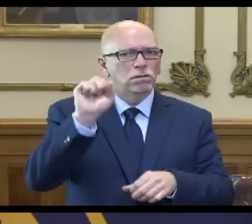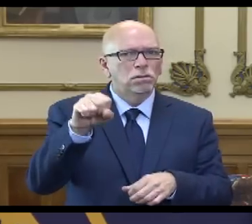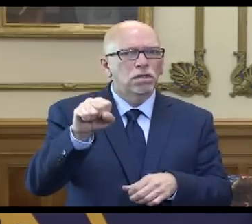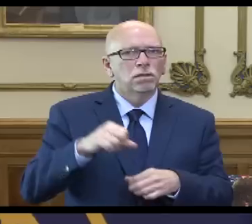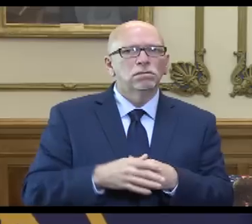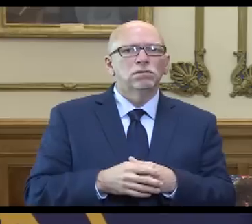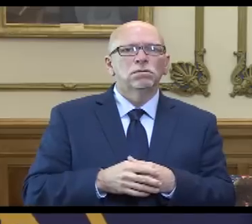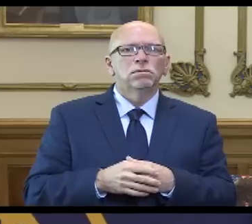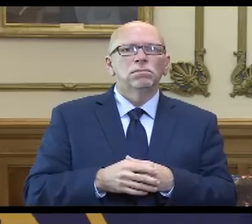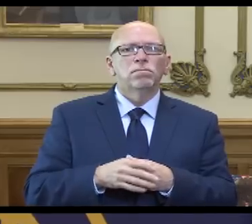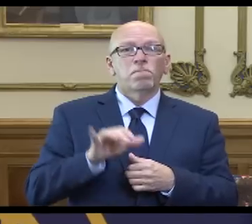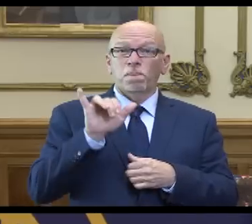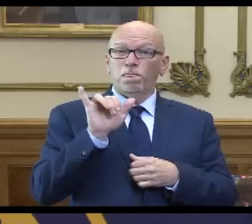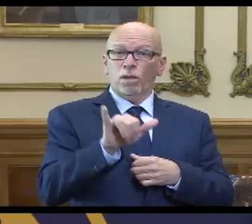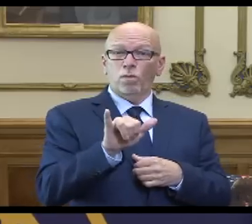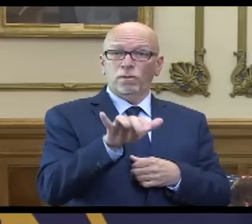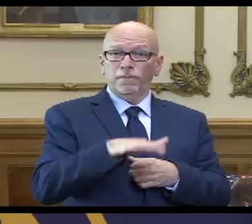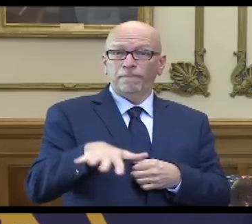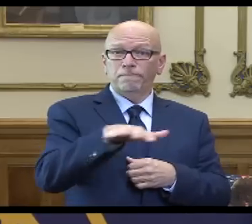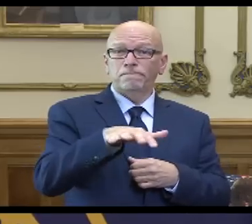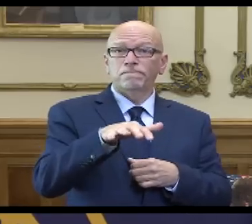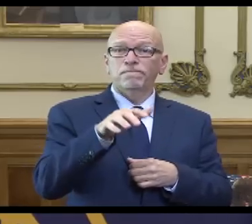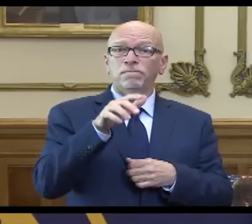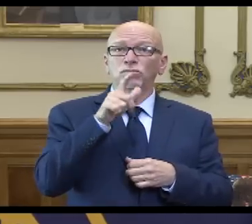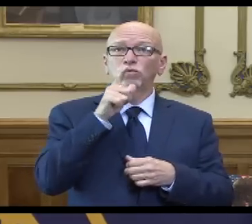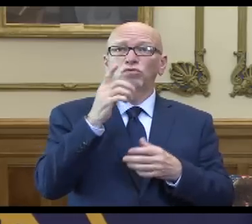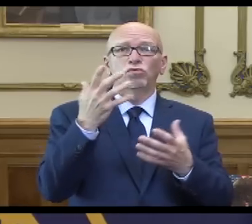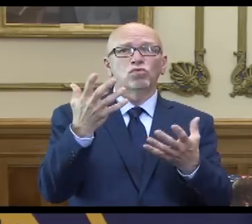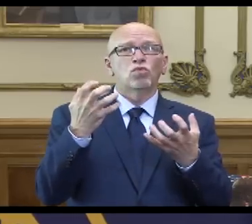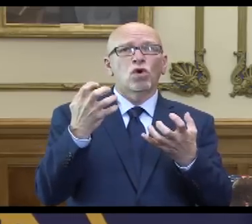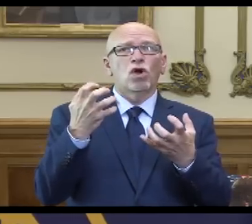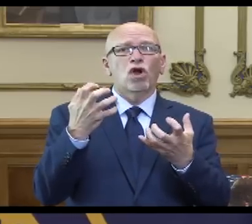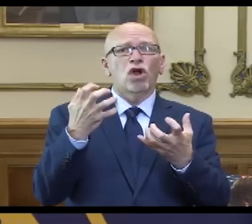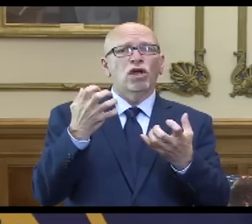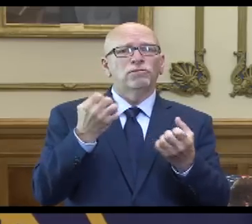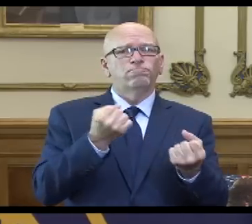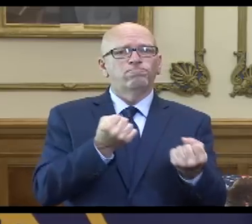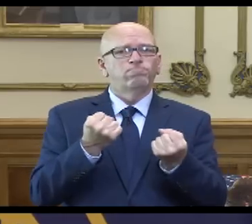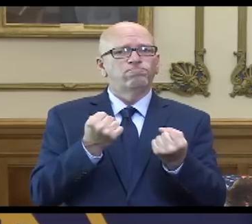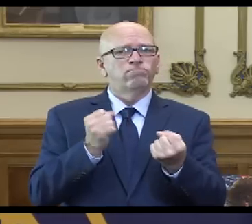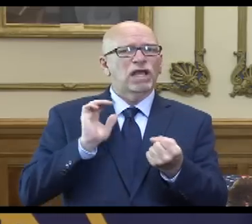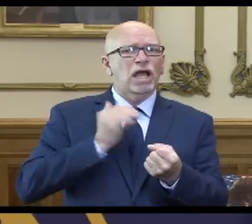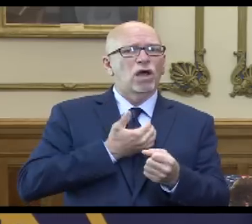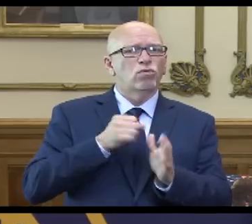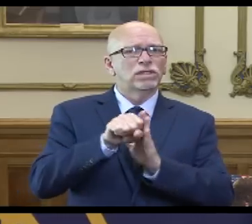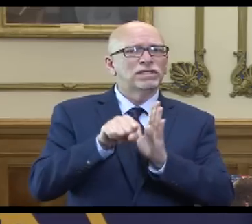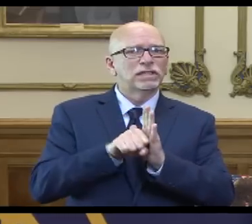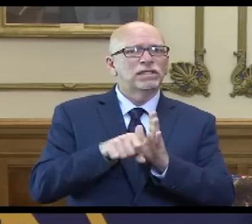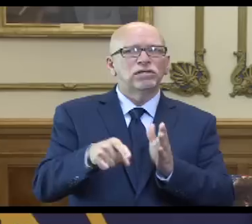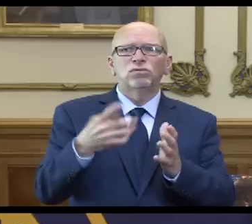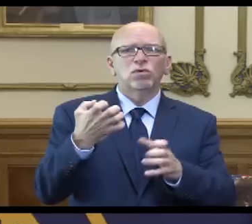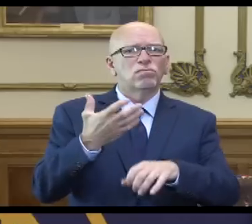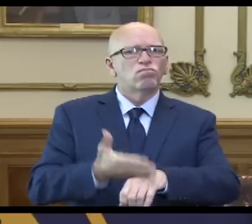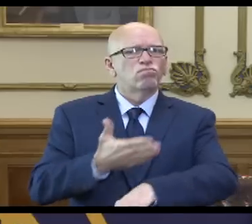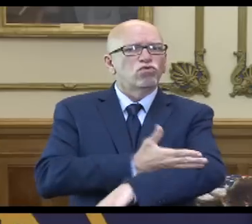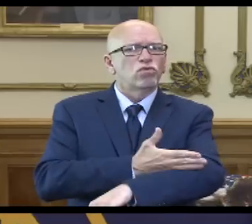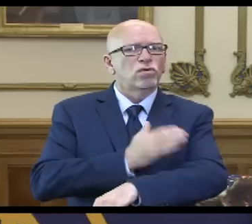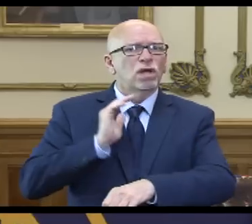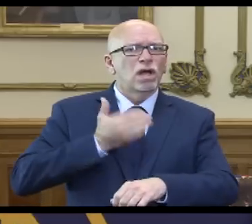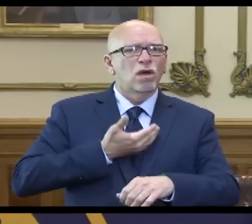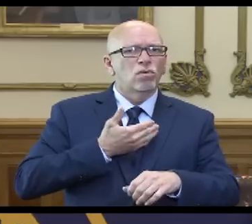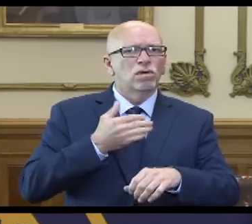is those who seek to strengthen the very fabric of our state, which includes many